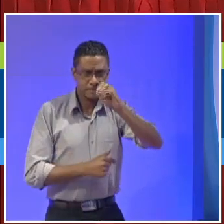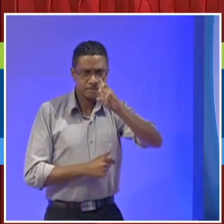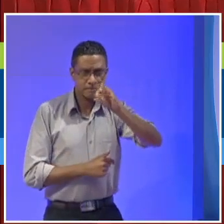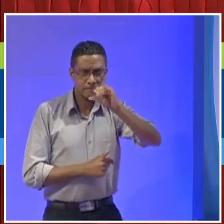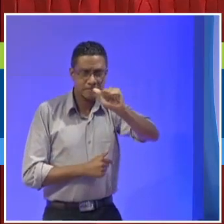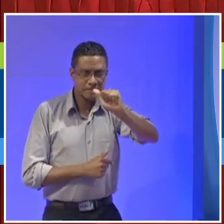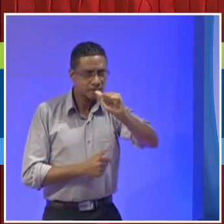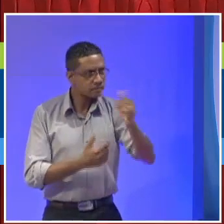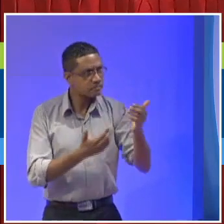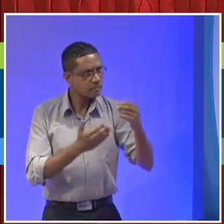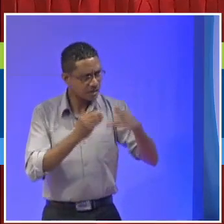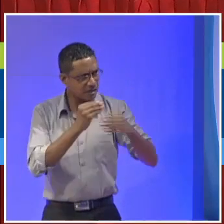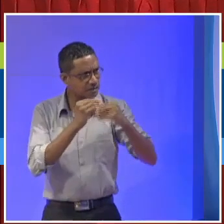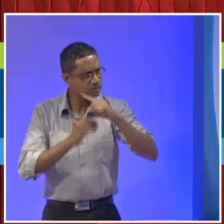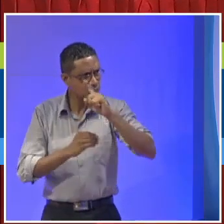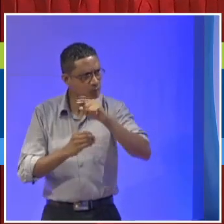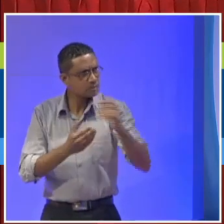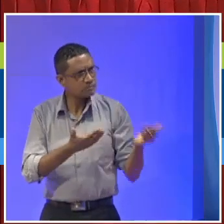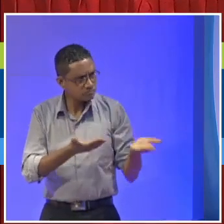question.